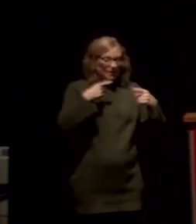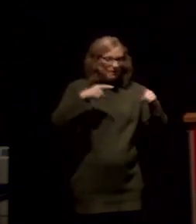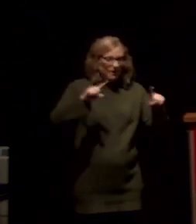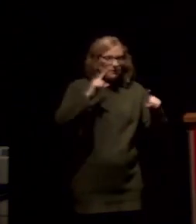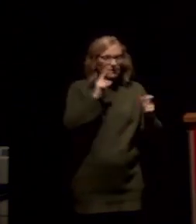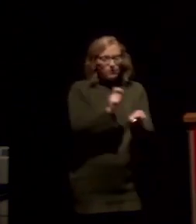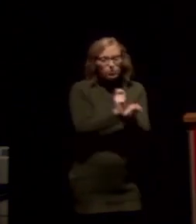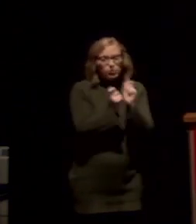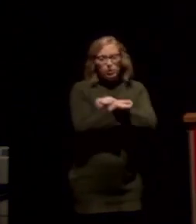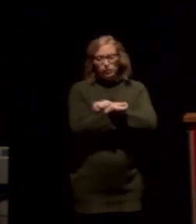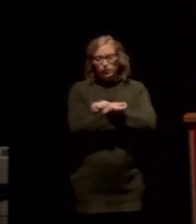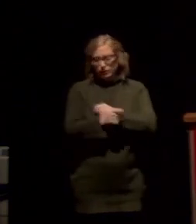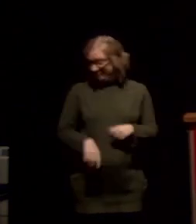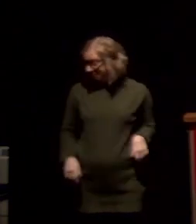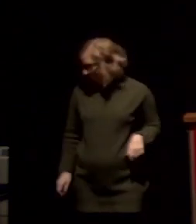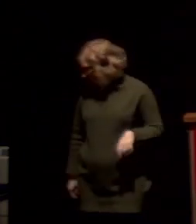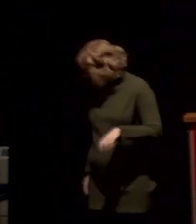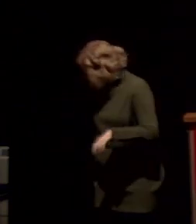change.